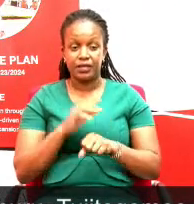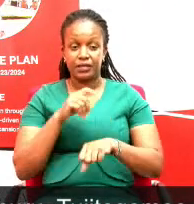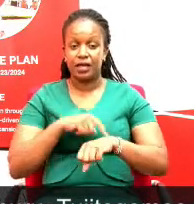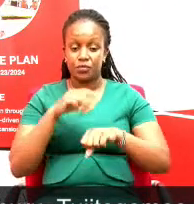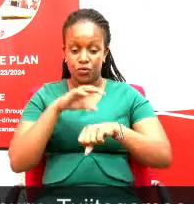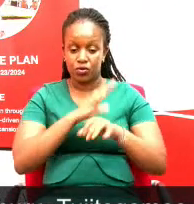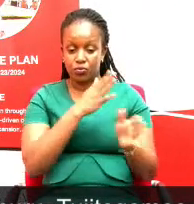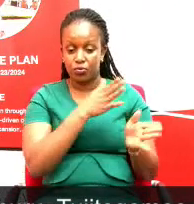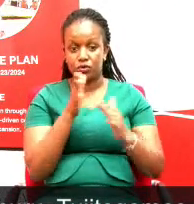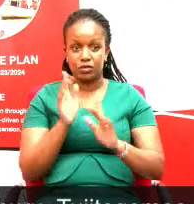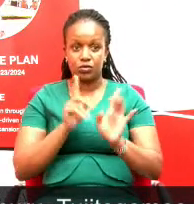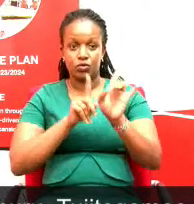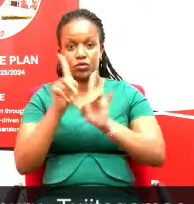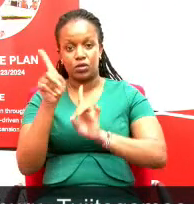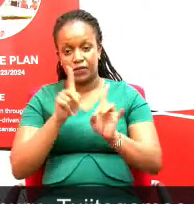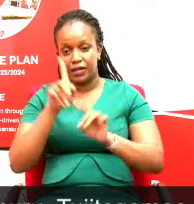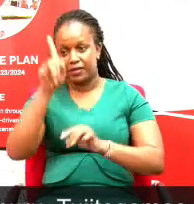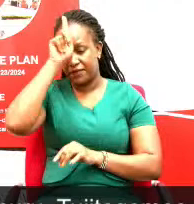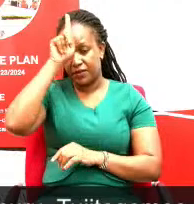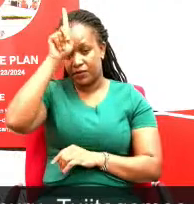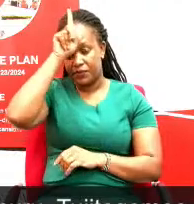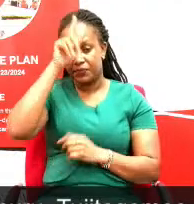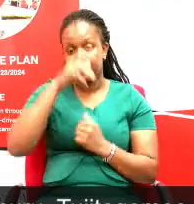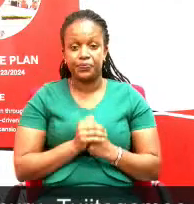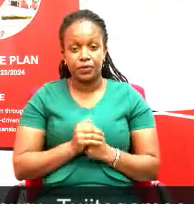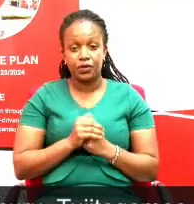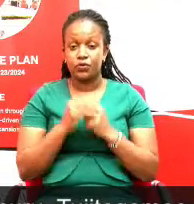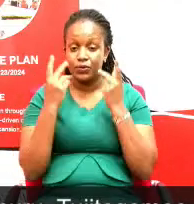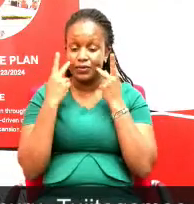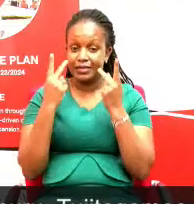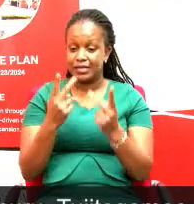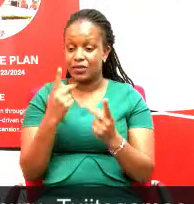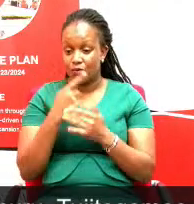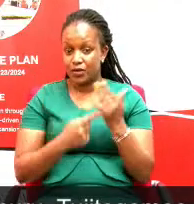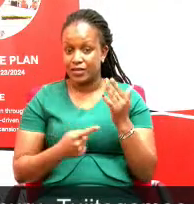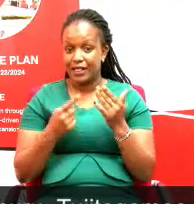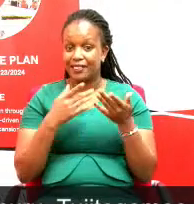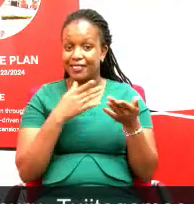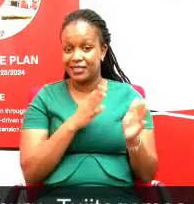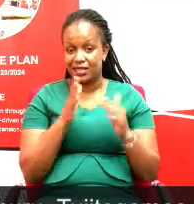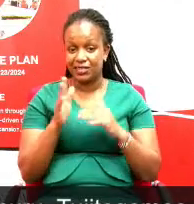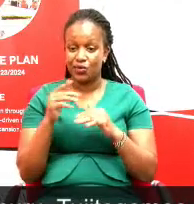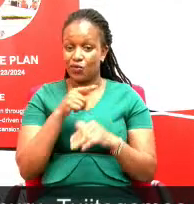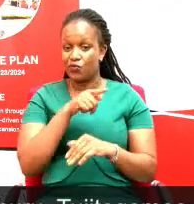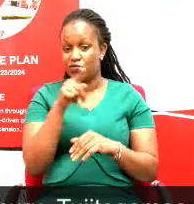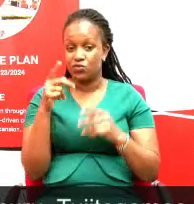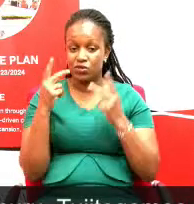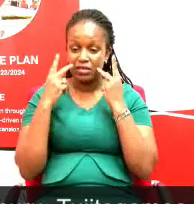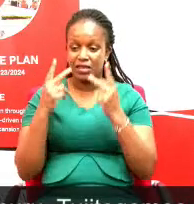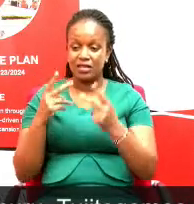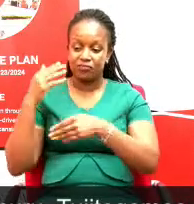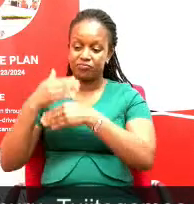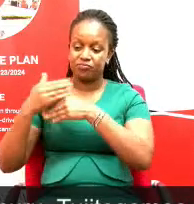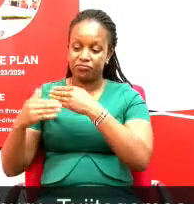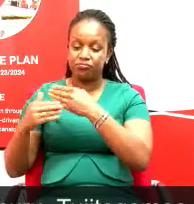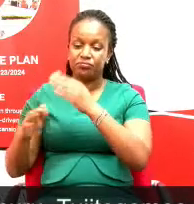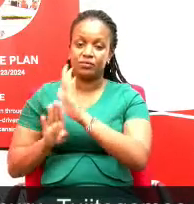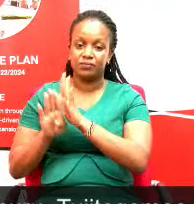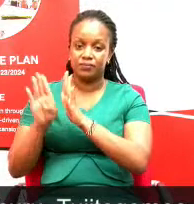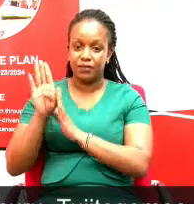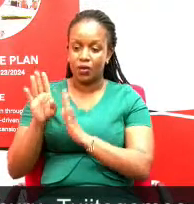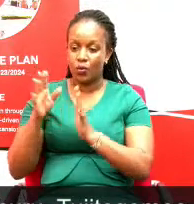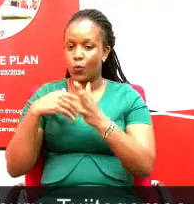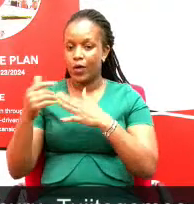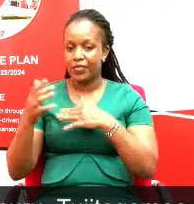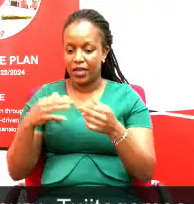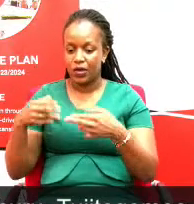opportunity to travel in the rural areas, you see the chance of you seeing infrastructure development under construction, whether